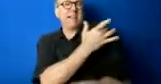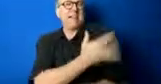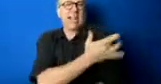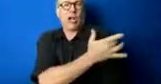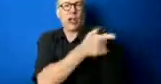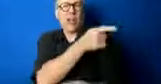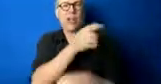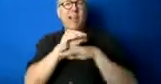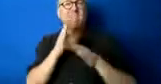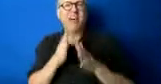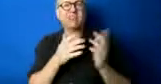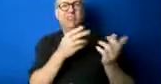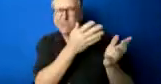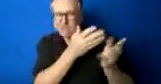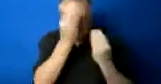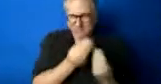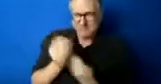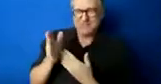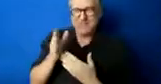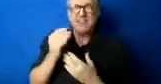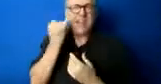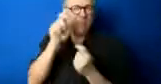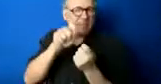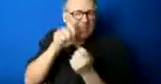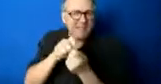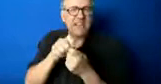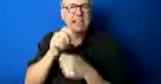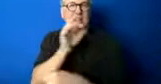get back to you if you have a specific clinical question.